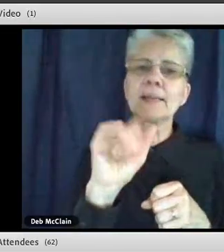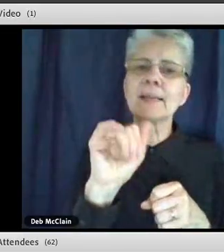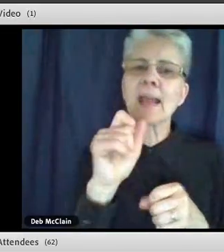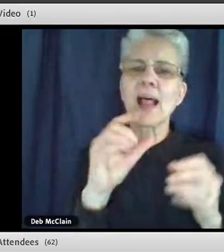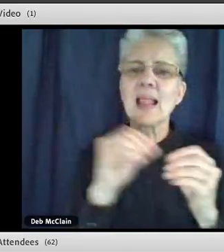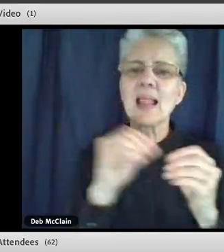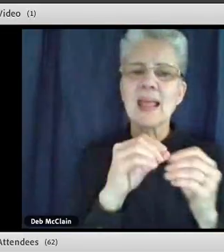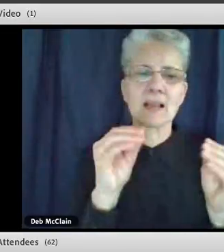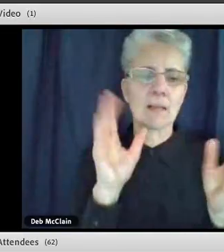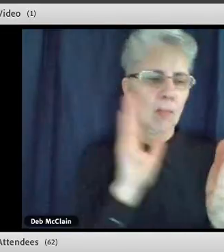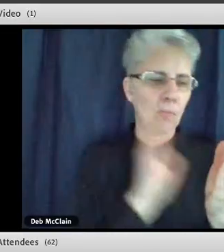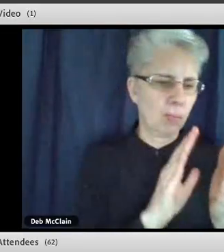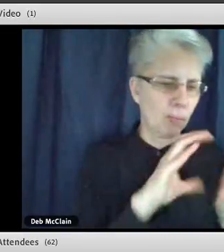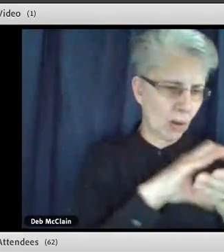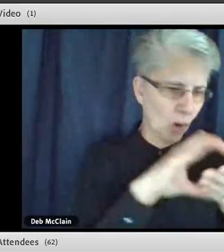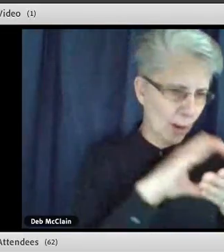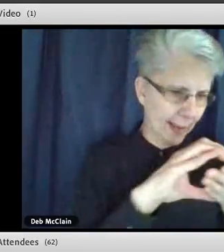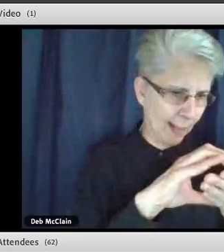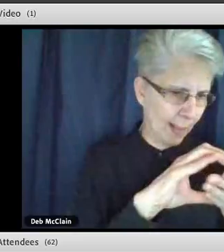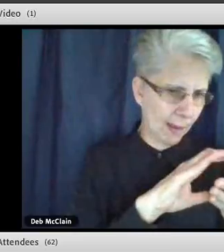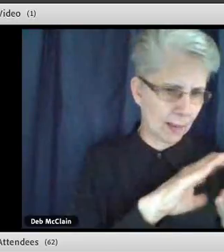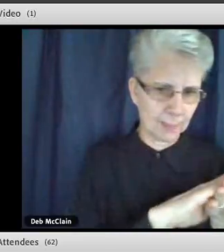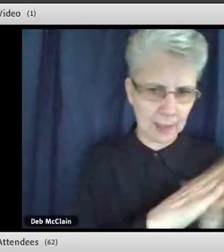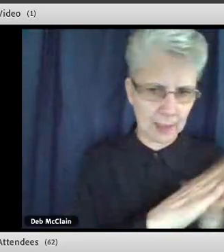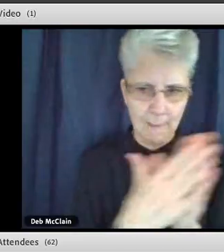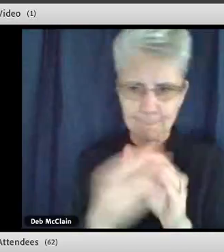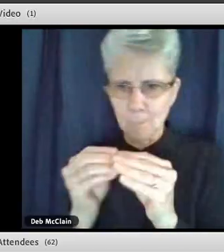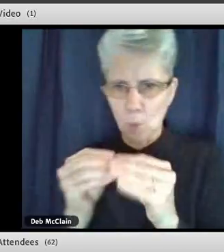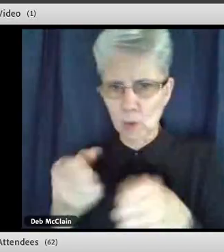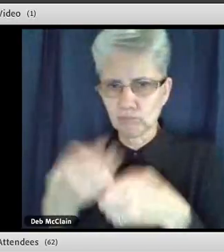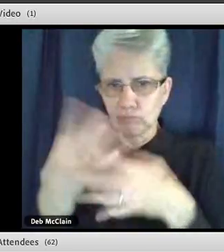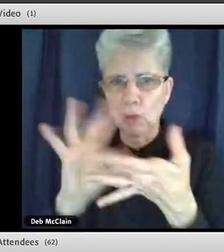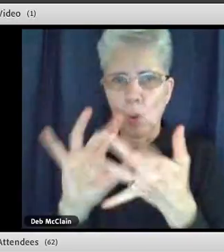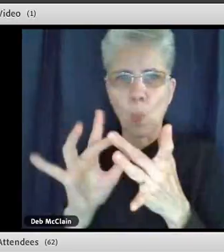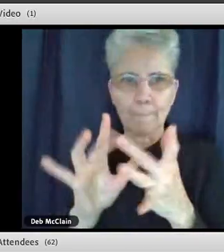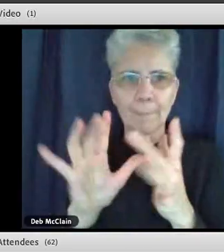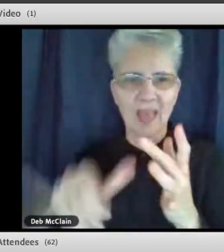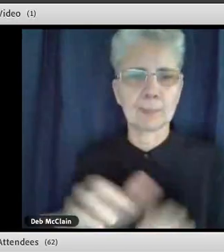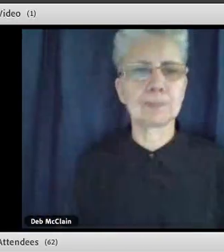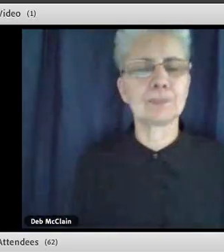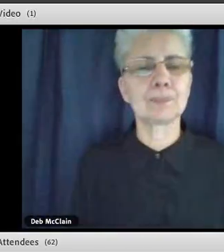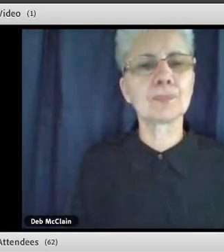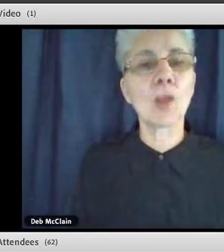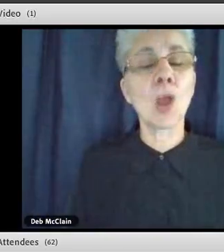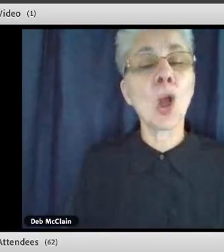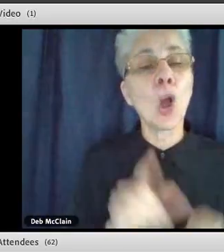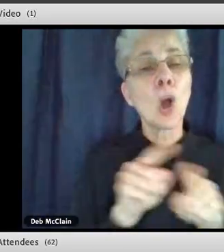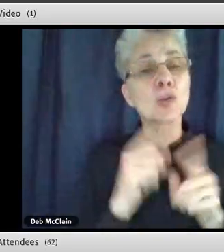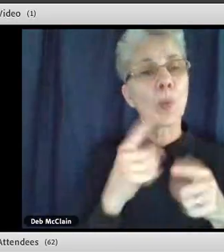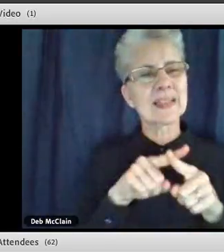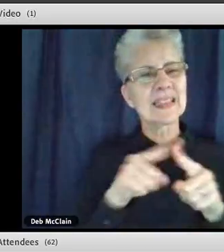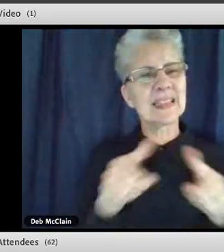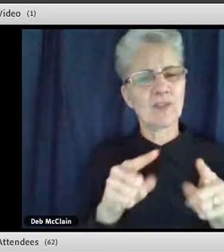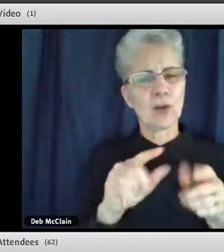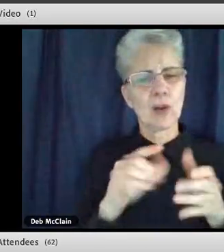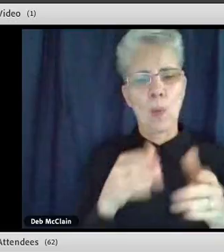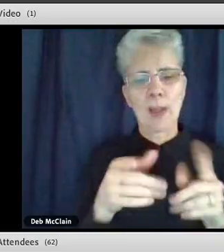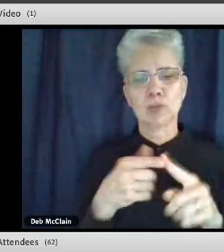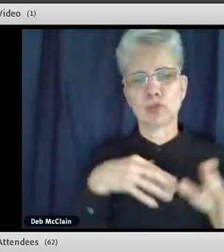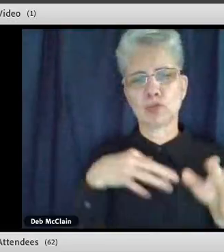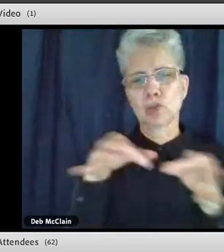catalog like and more web like, if you will. And they also wanted a different approach to describing